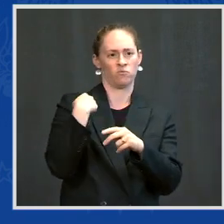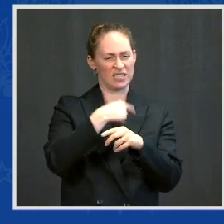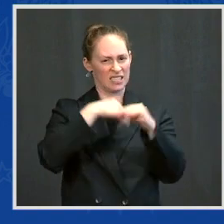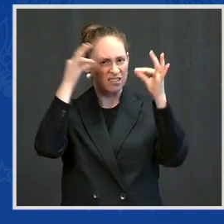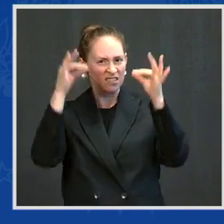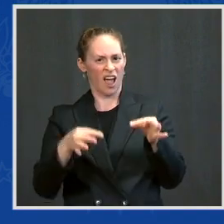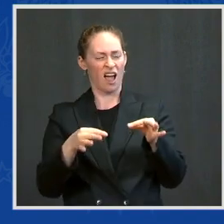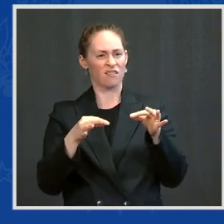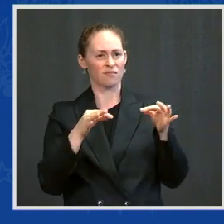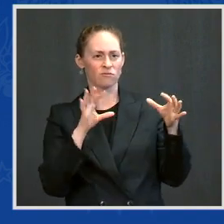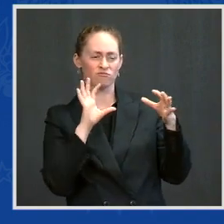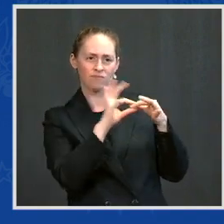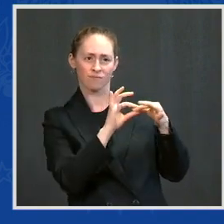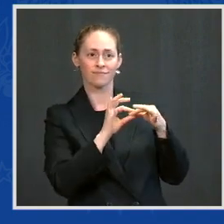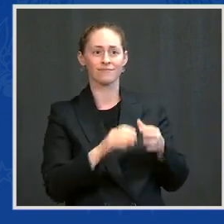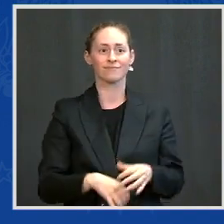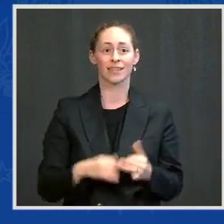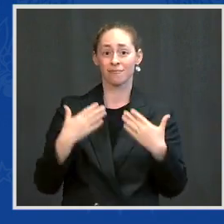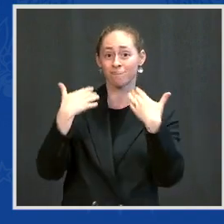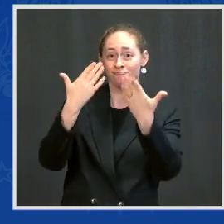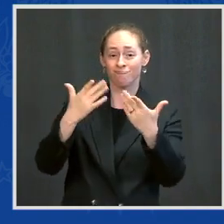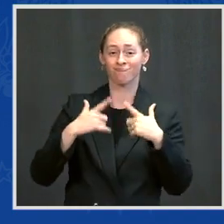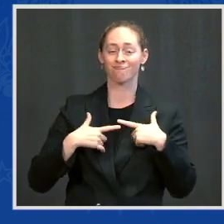Mr. President.